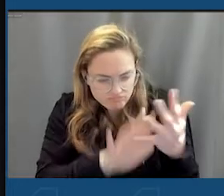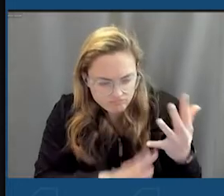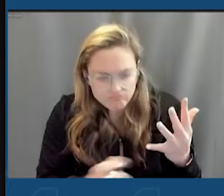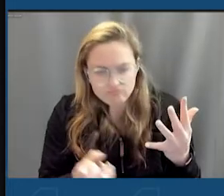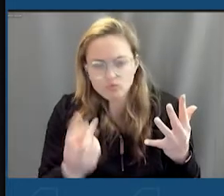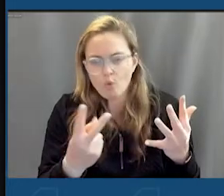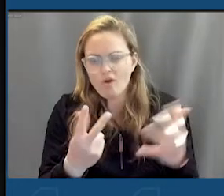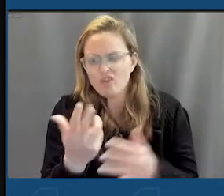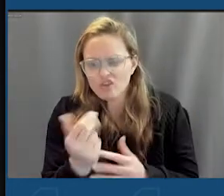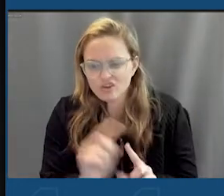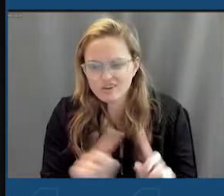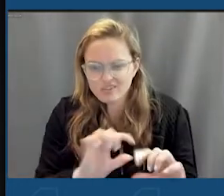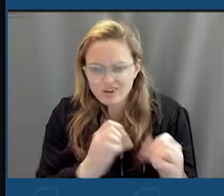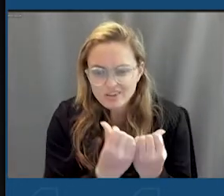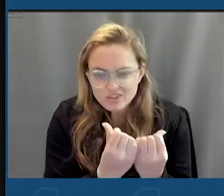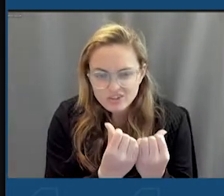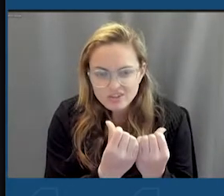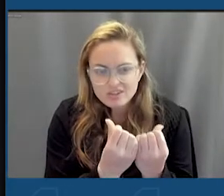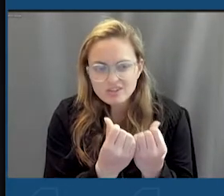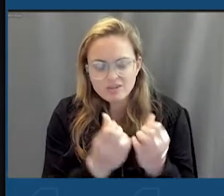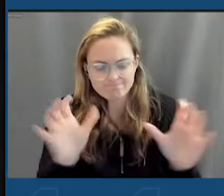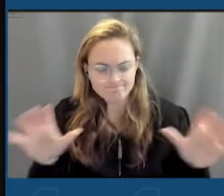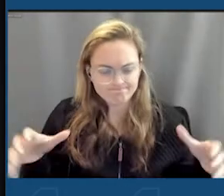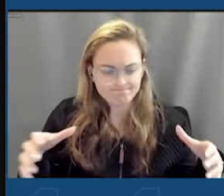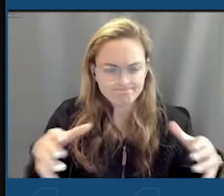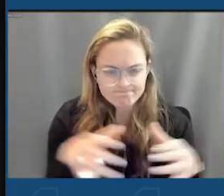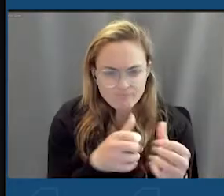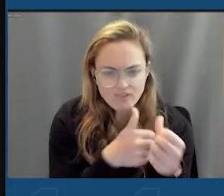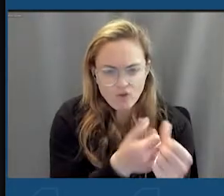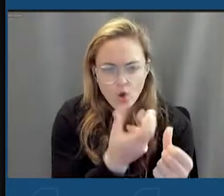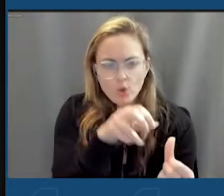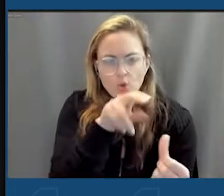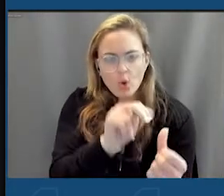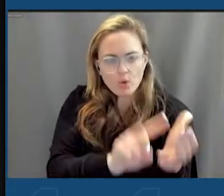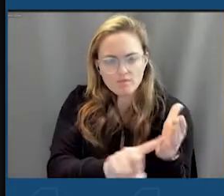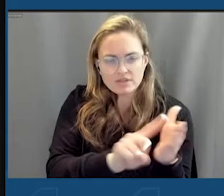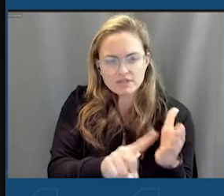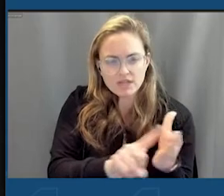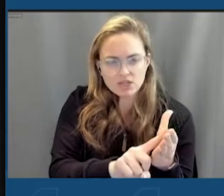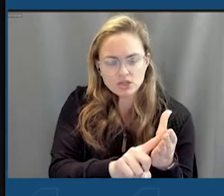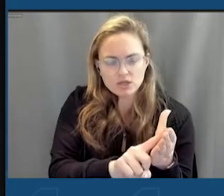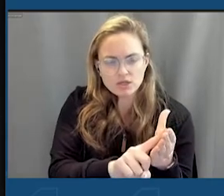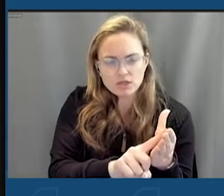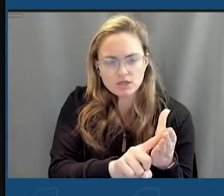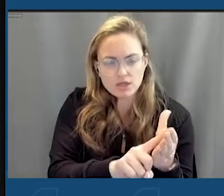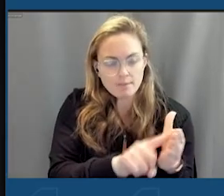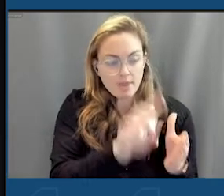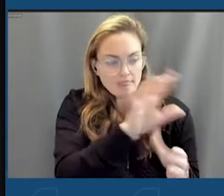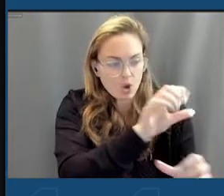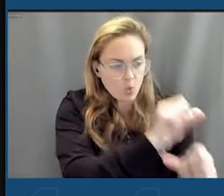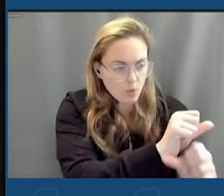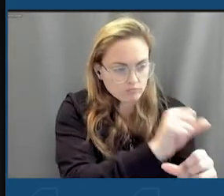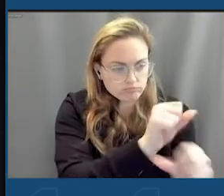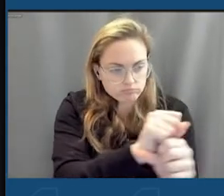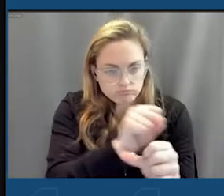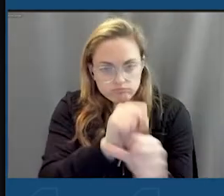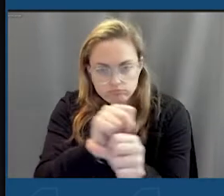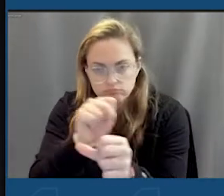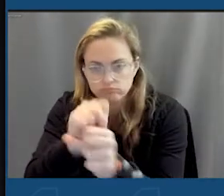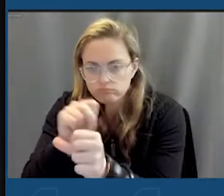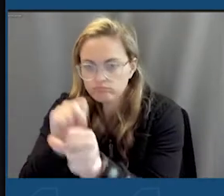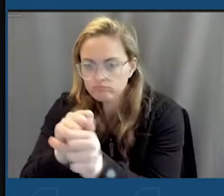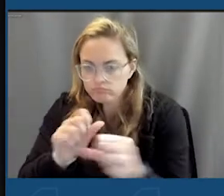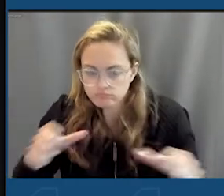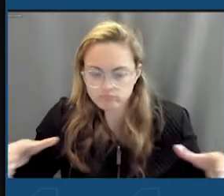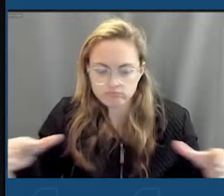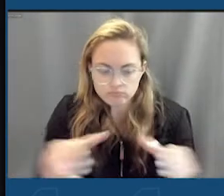13 different agencies, all siloed in their own investigation. But as a result of that work, we were able to put those agencies together and let them move